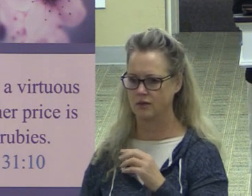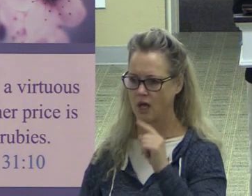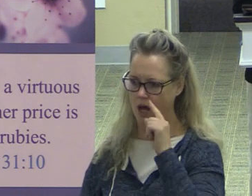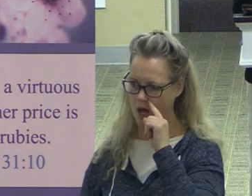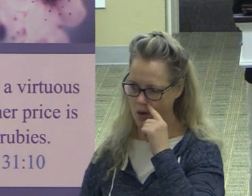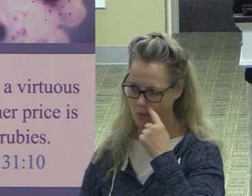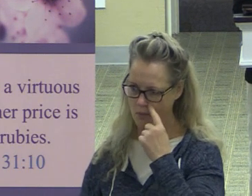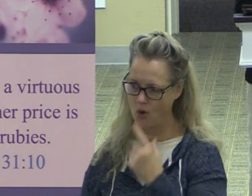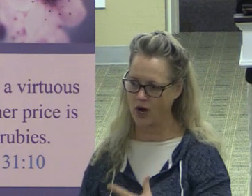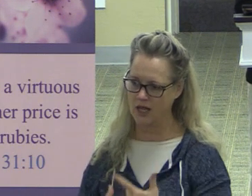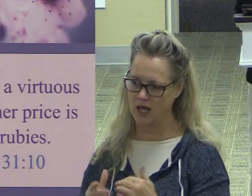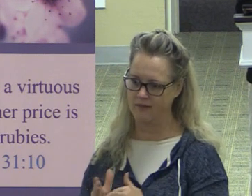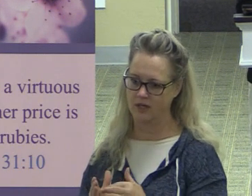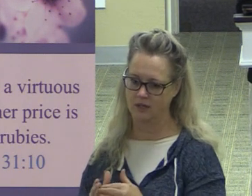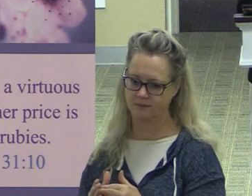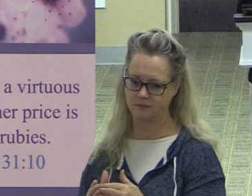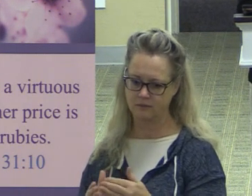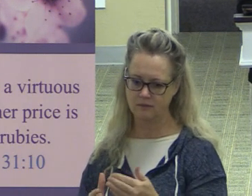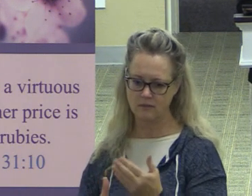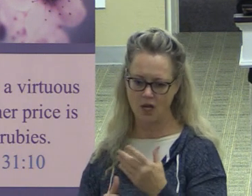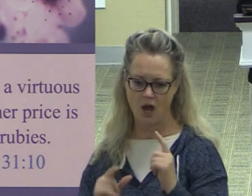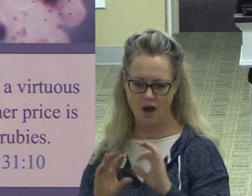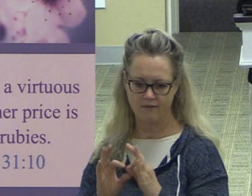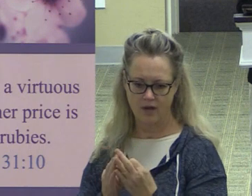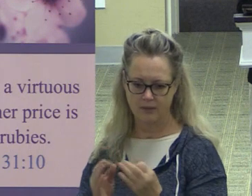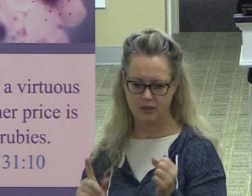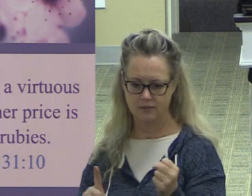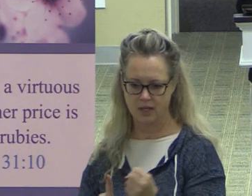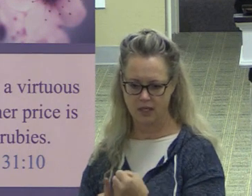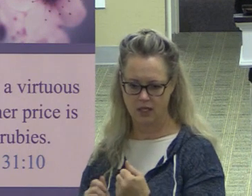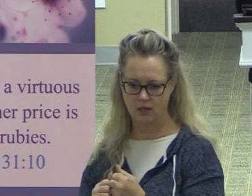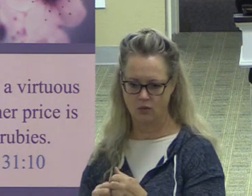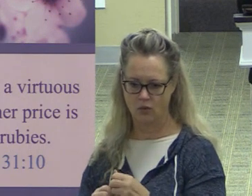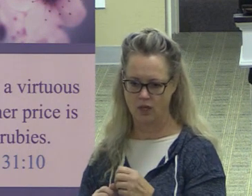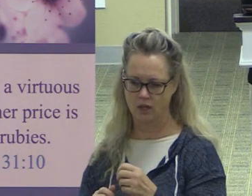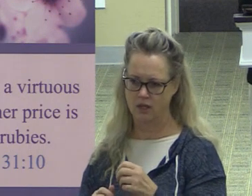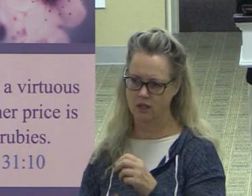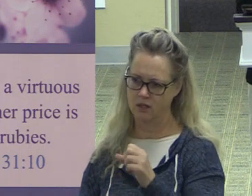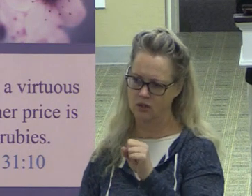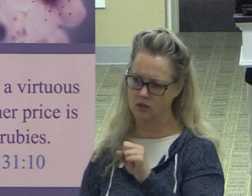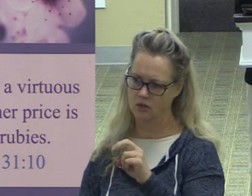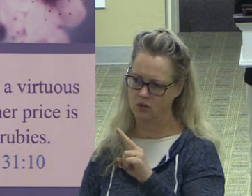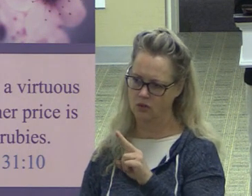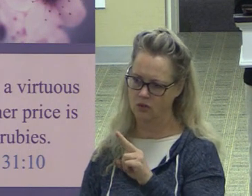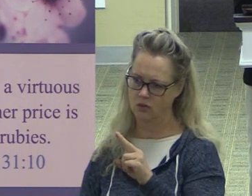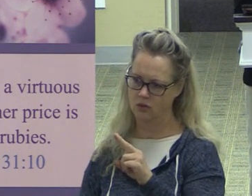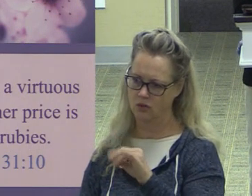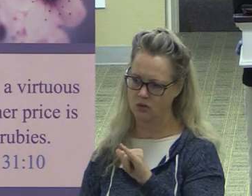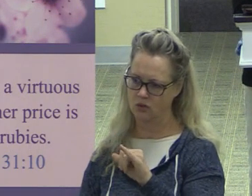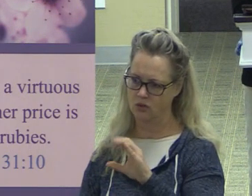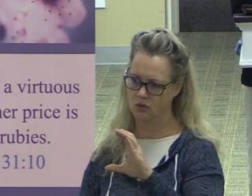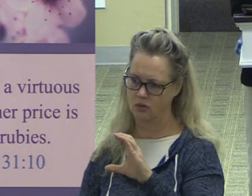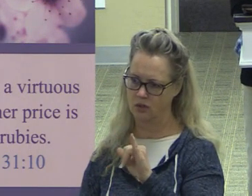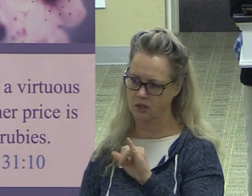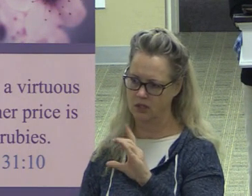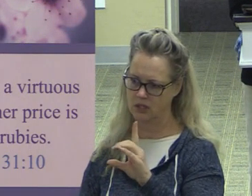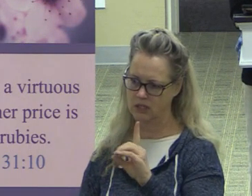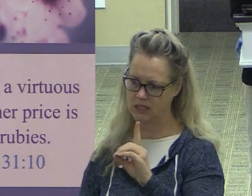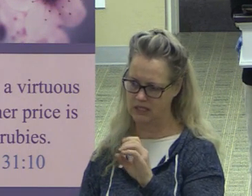Our family's been hit with suicide a lot. Sharon's husband committed suicide. Our daughter-in-law,